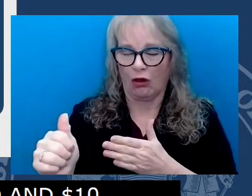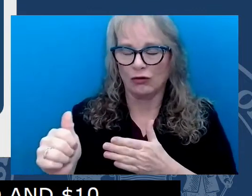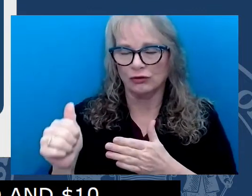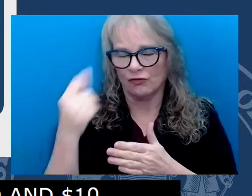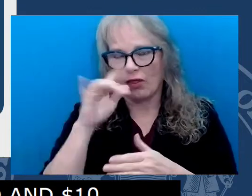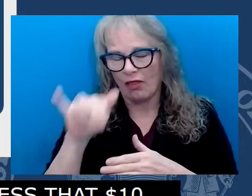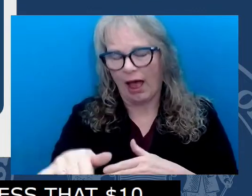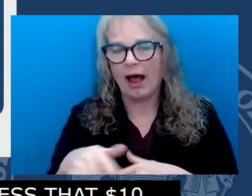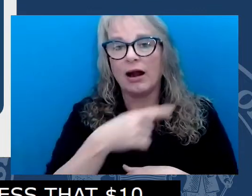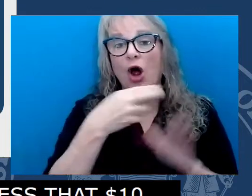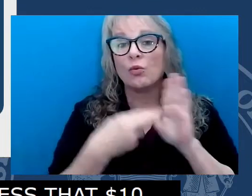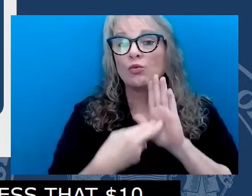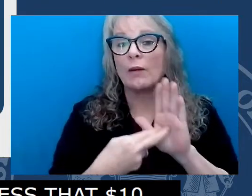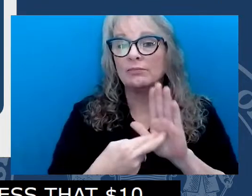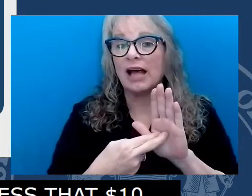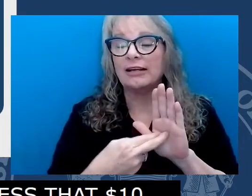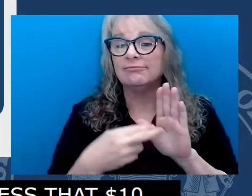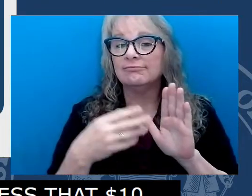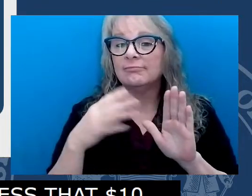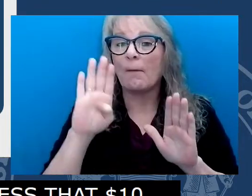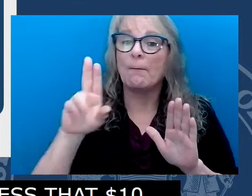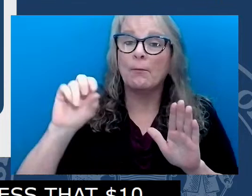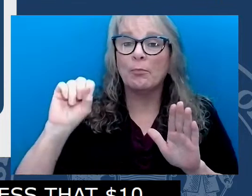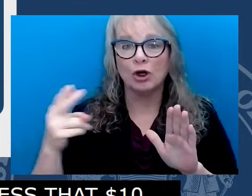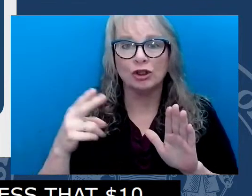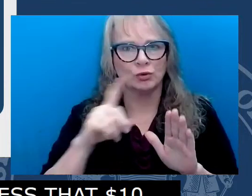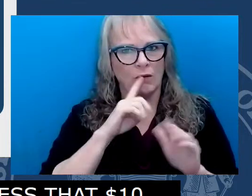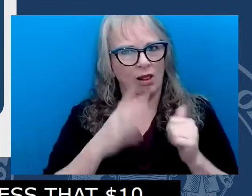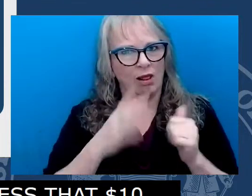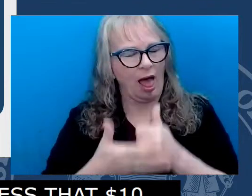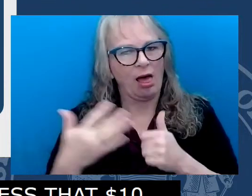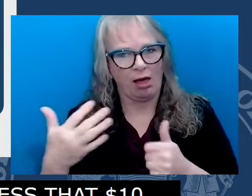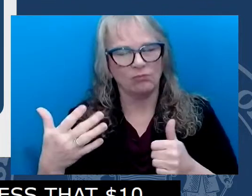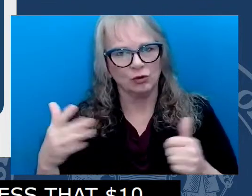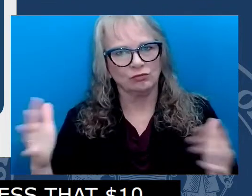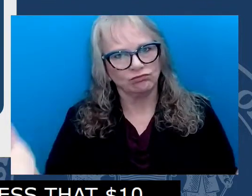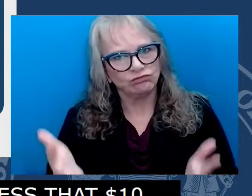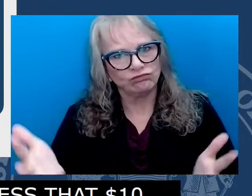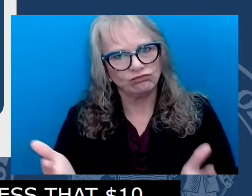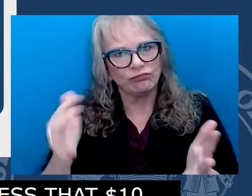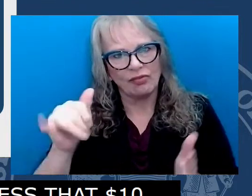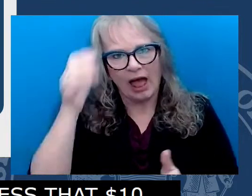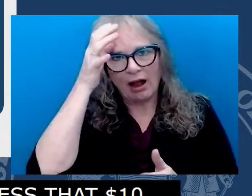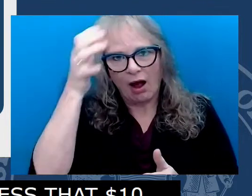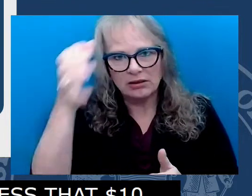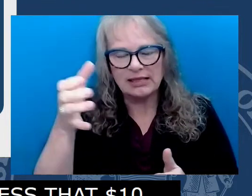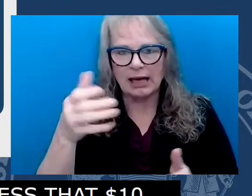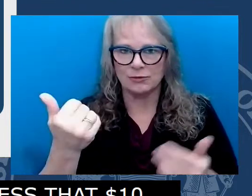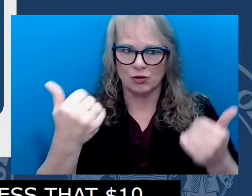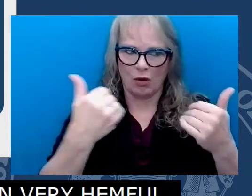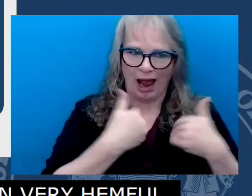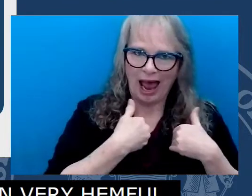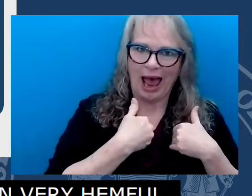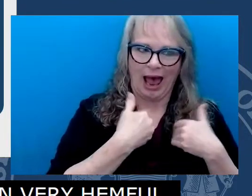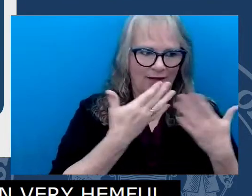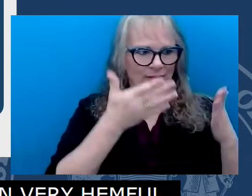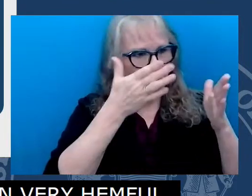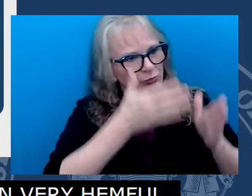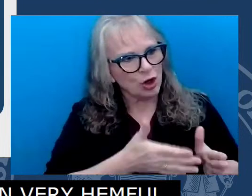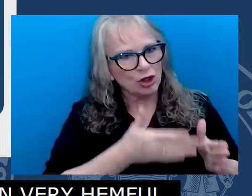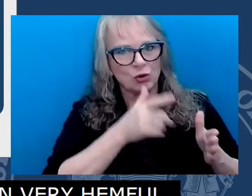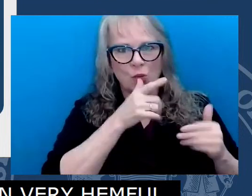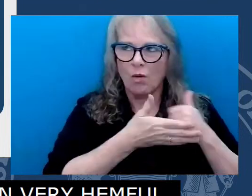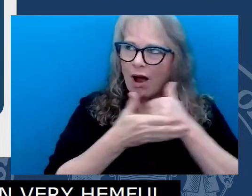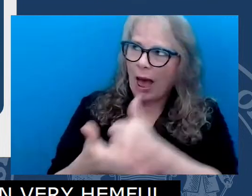helpful in promoting the concept of having somebody that helps businesses interact